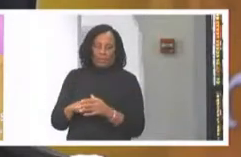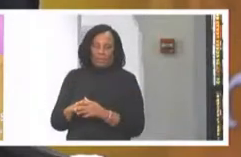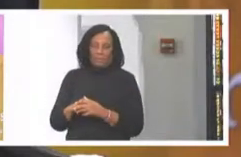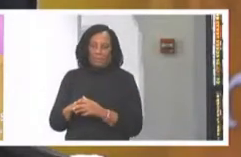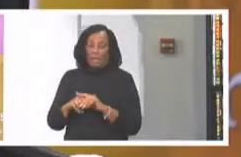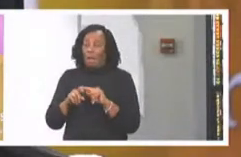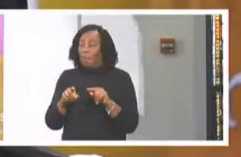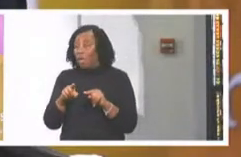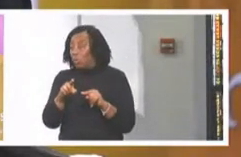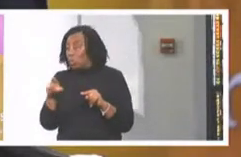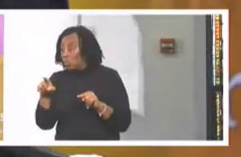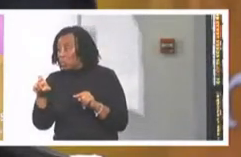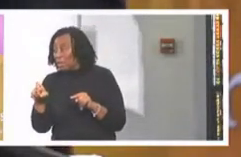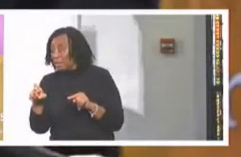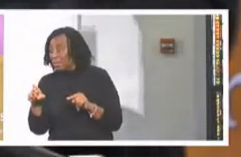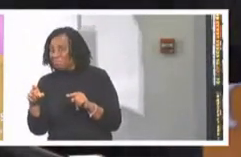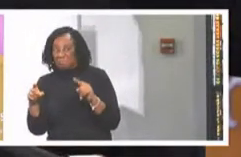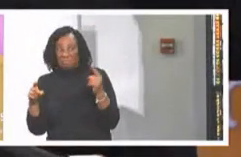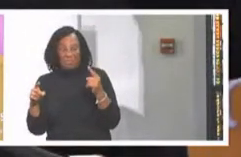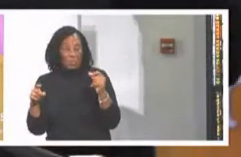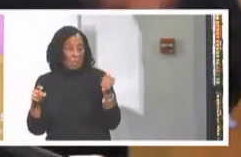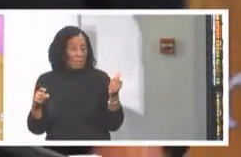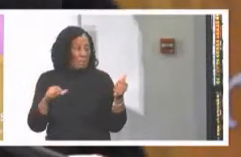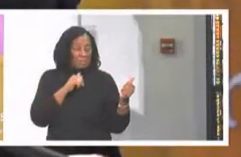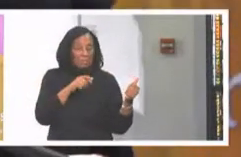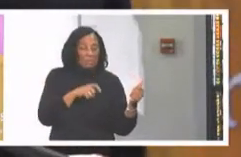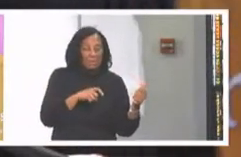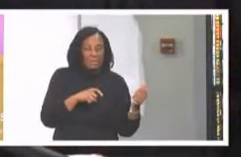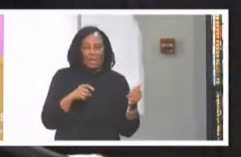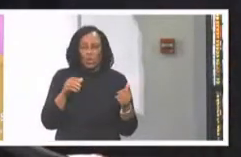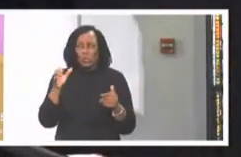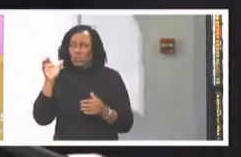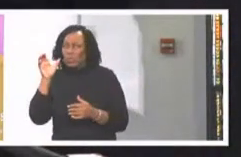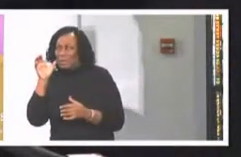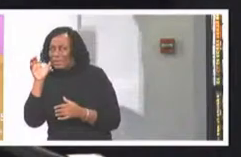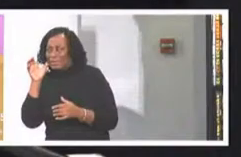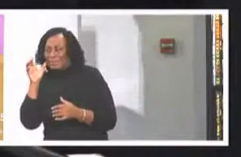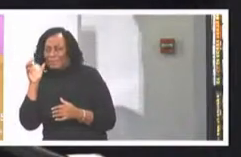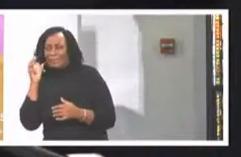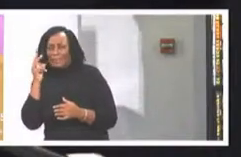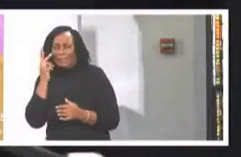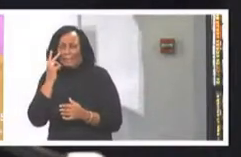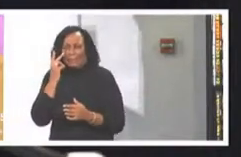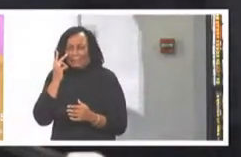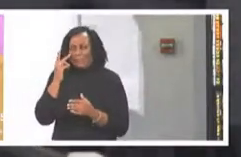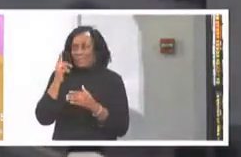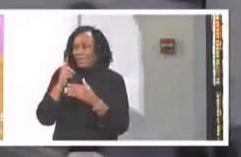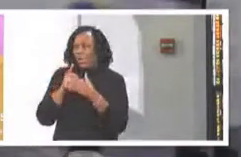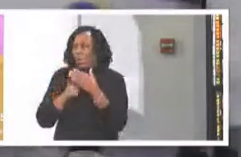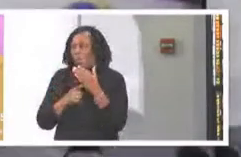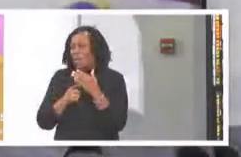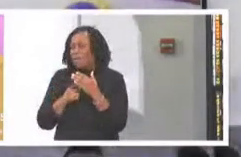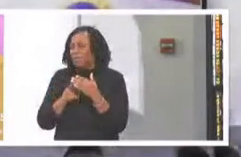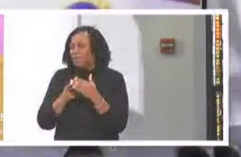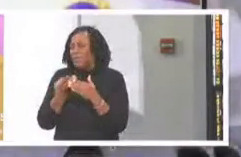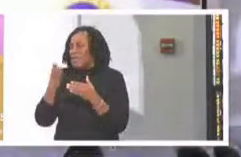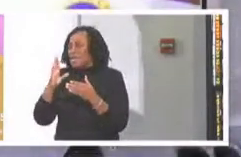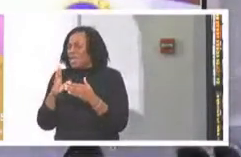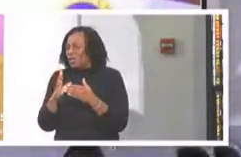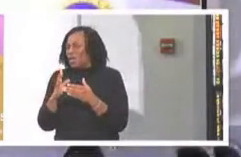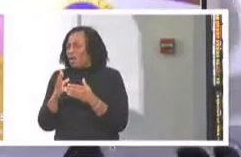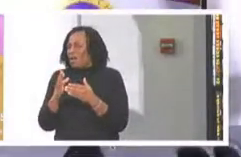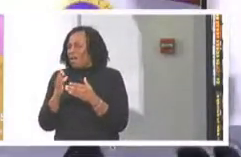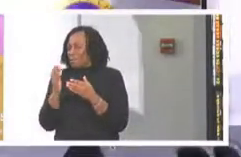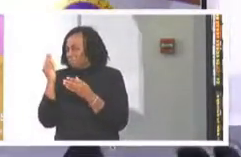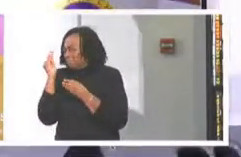But what you need, somebody else doesn't need. So just listen and see, what is it that God would say? What is it that God would